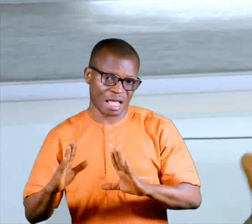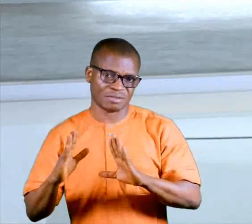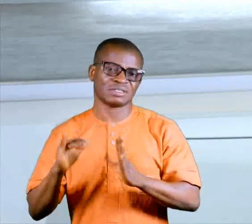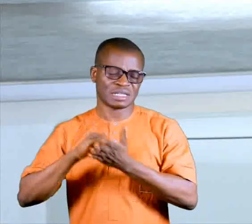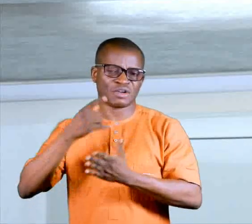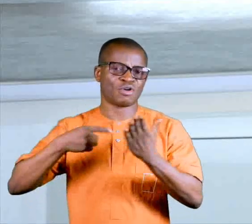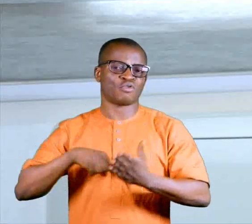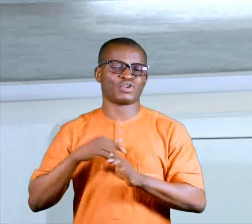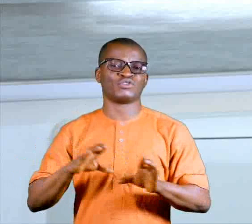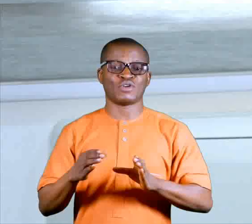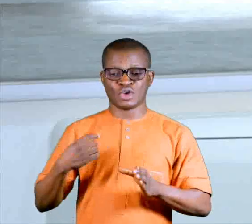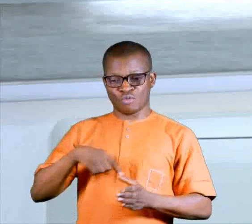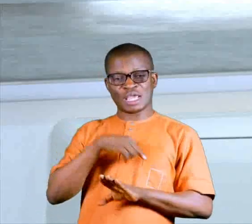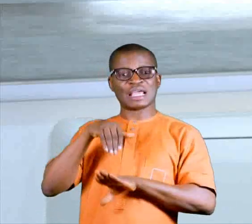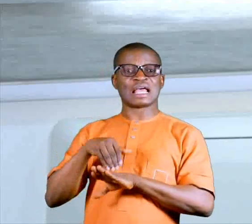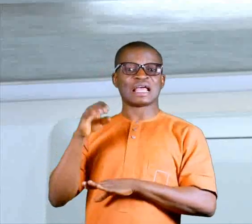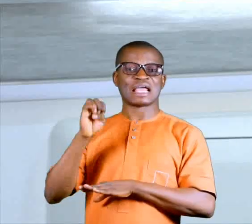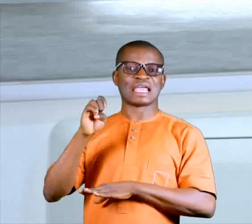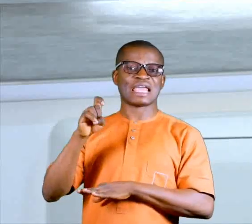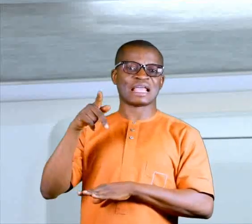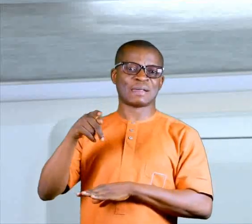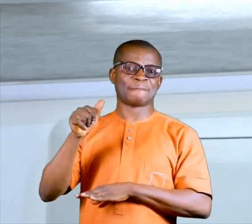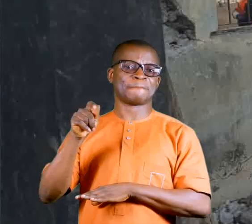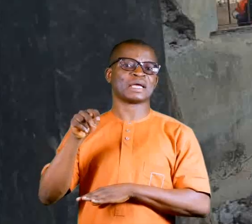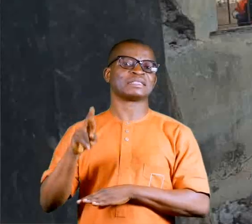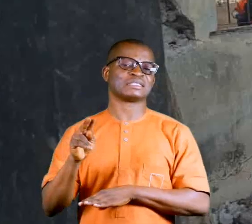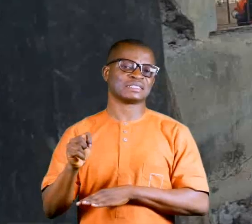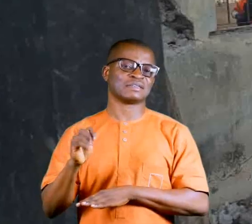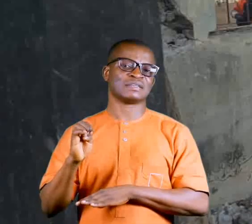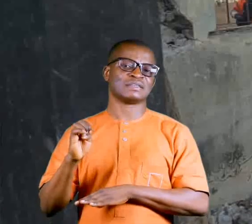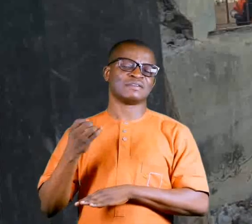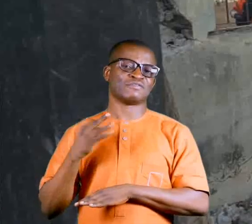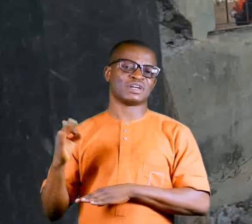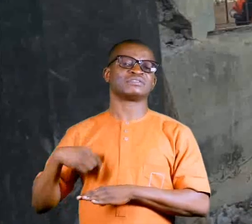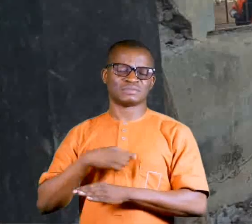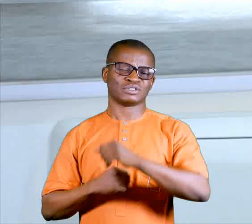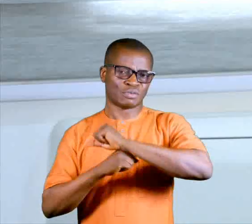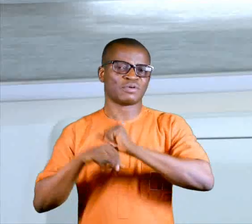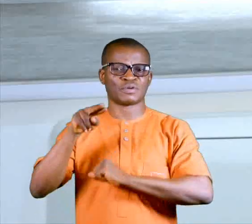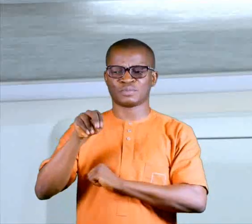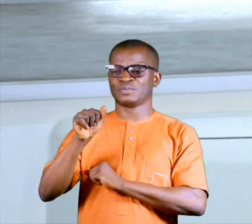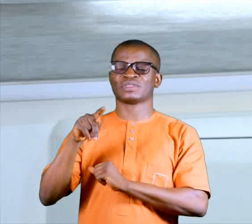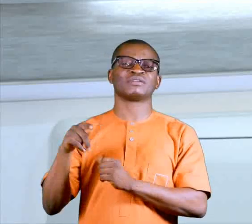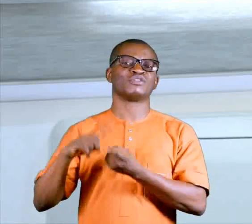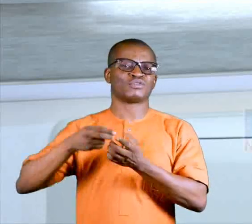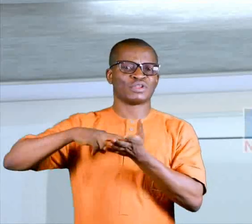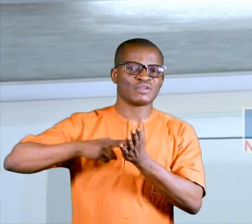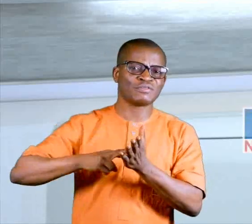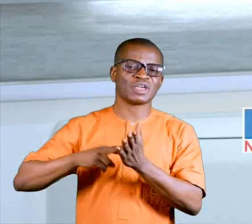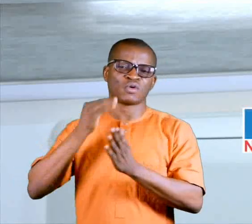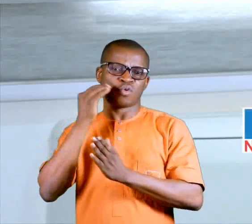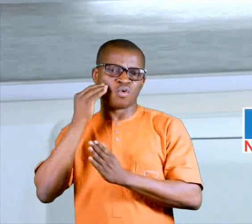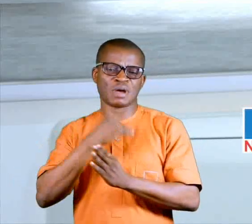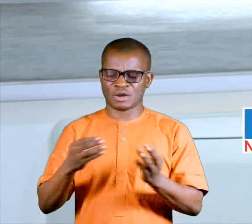doing. For us, Expertise France, we're supporting NAPTIP right now to refurbish, renovate the shelter and office